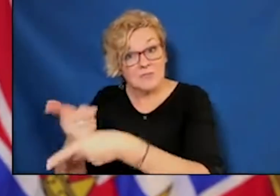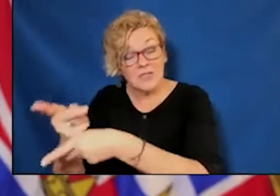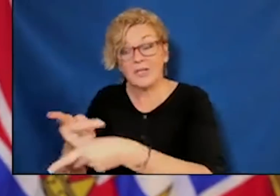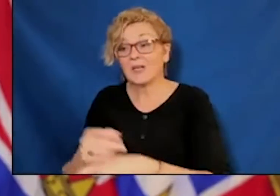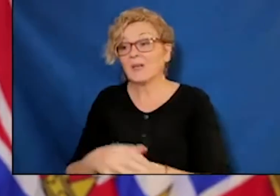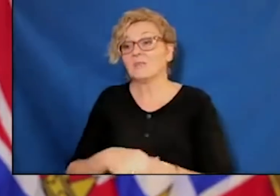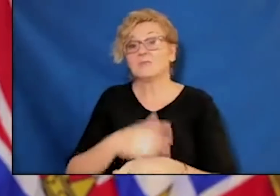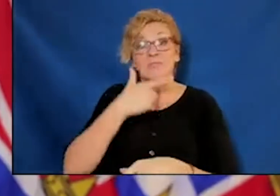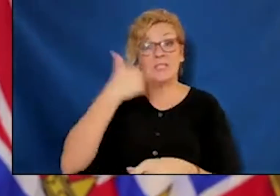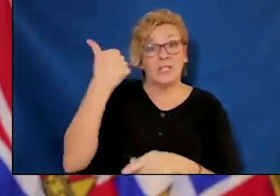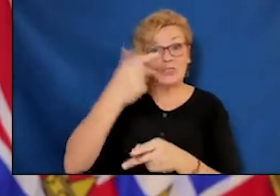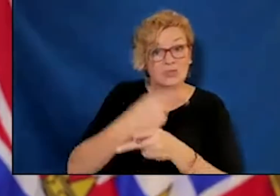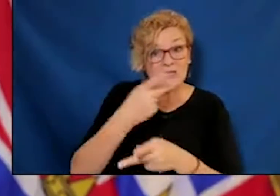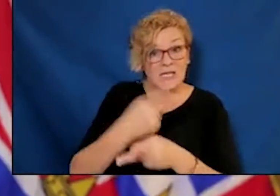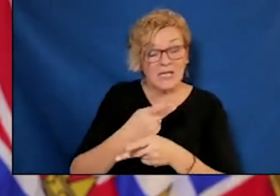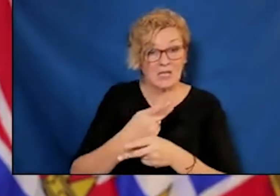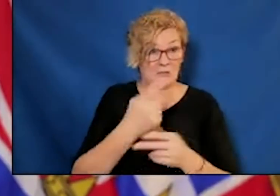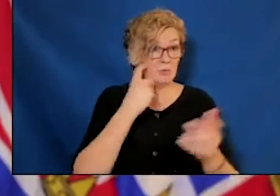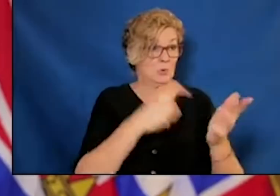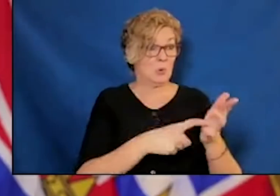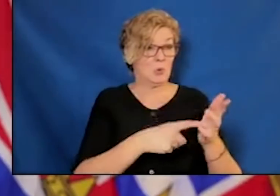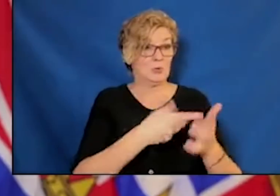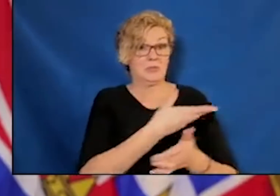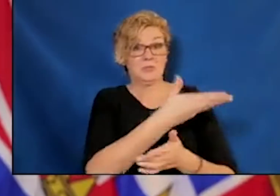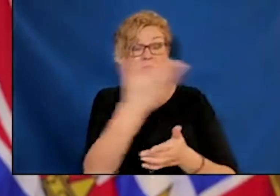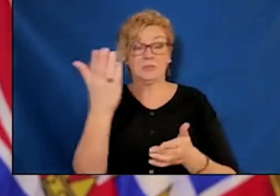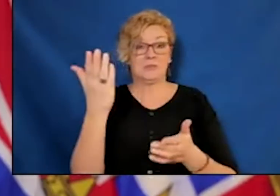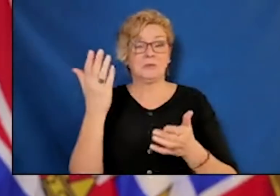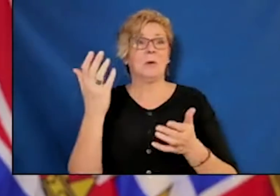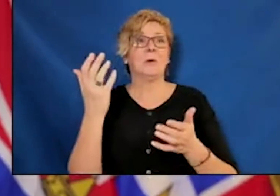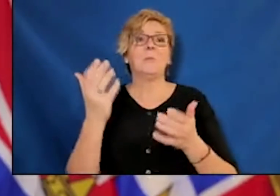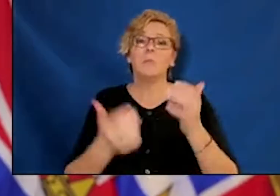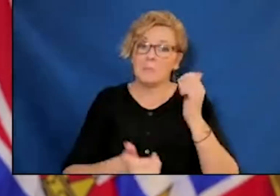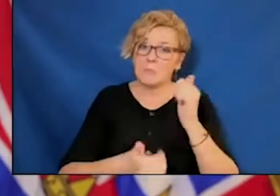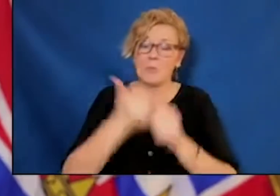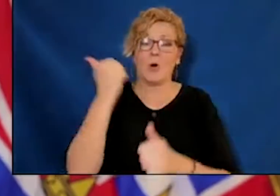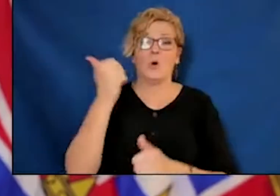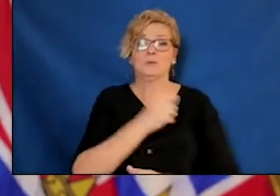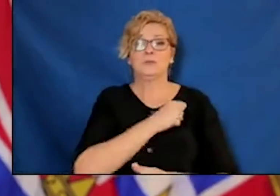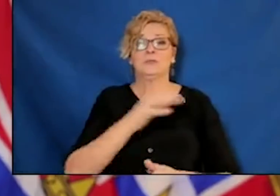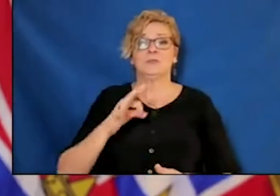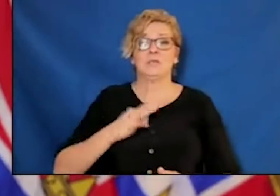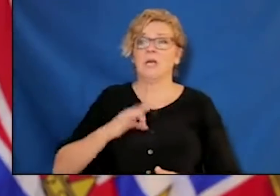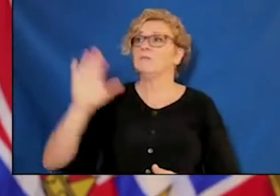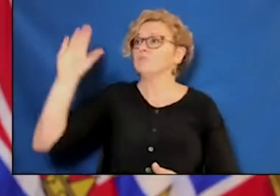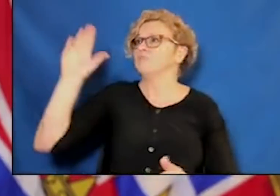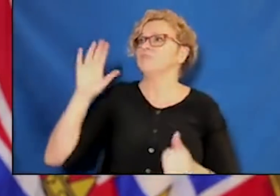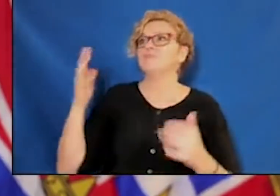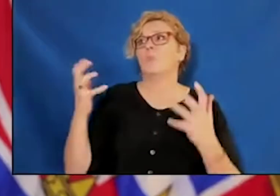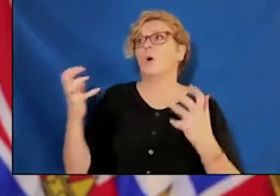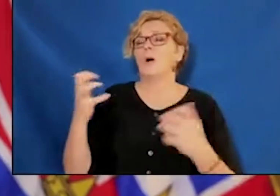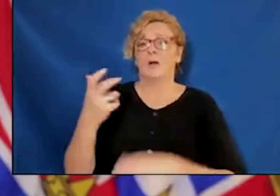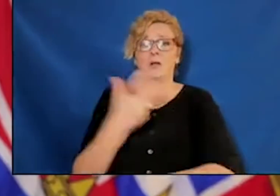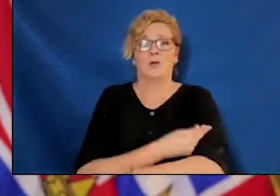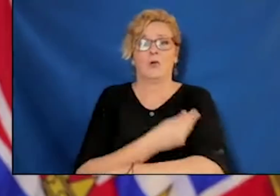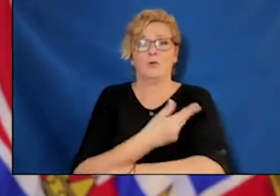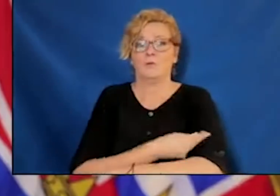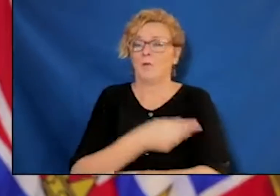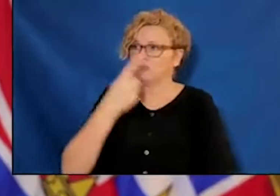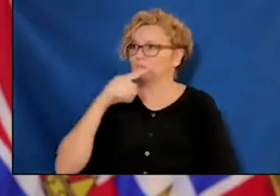vaccine, about what we know, what we don't know, providing people with people absolutely have questions, and that's what we are there to